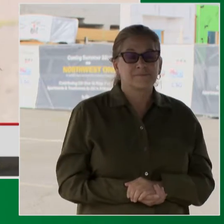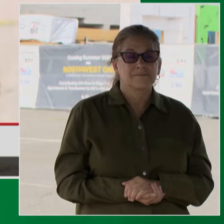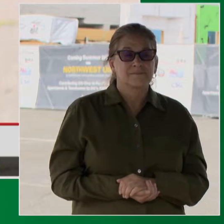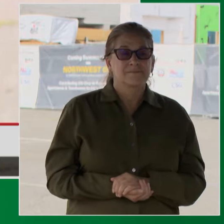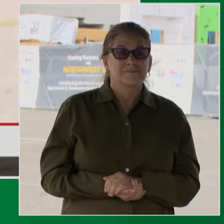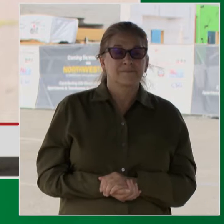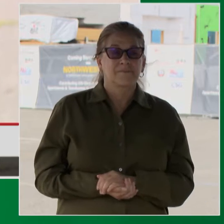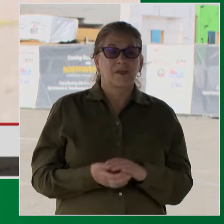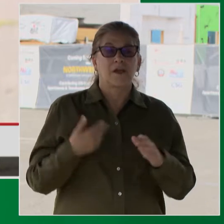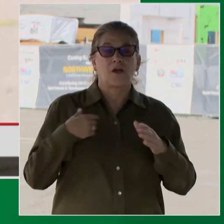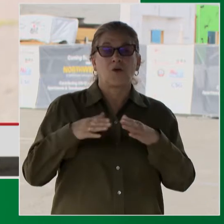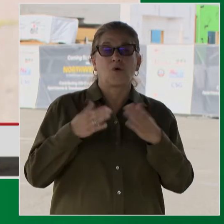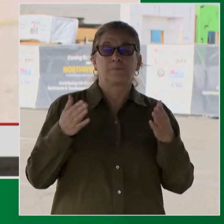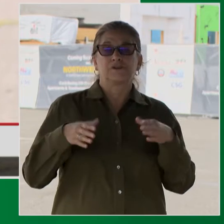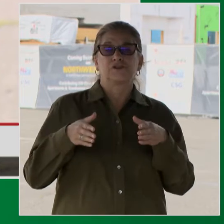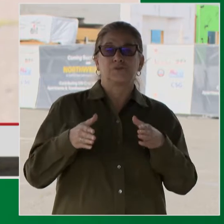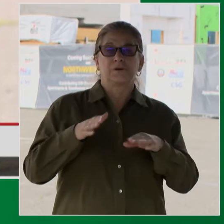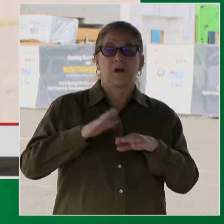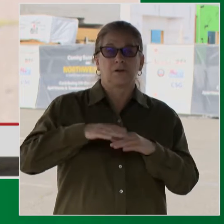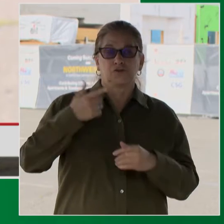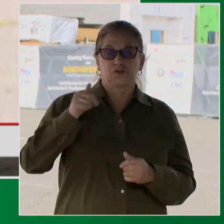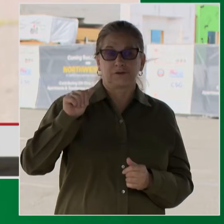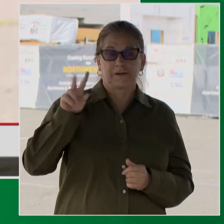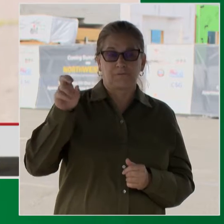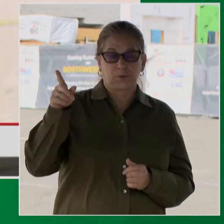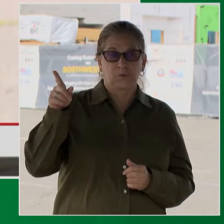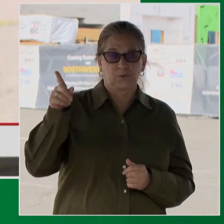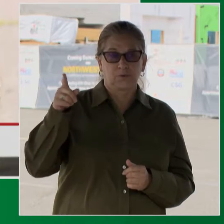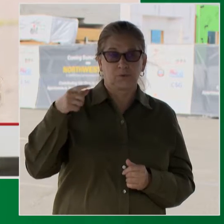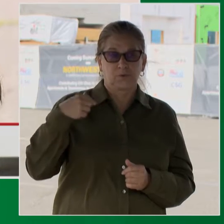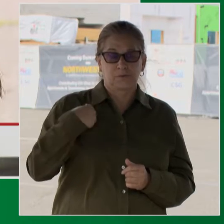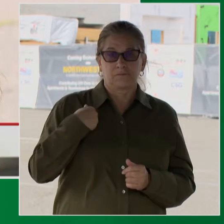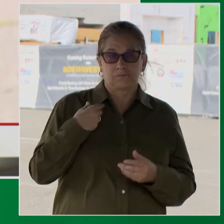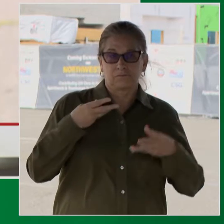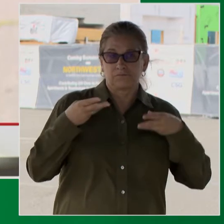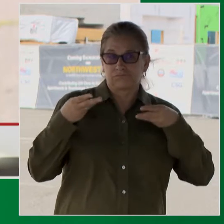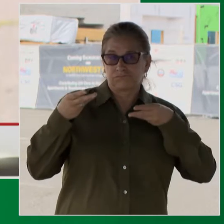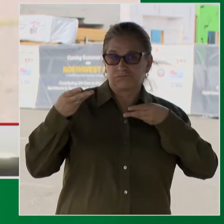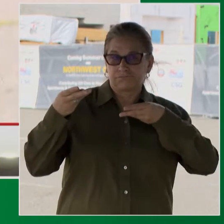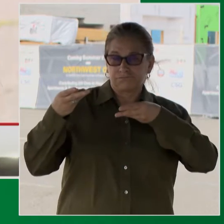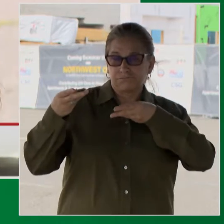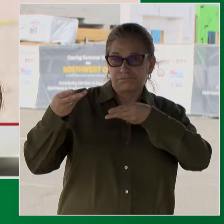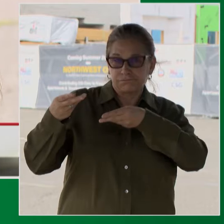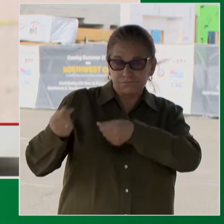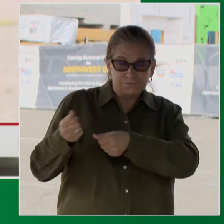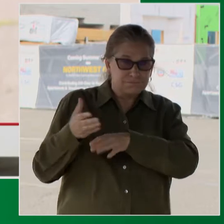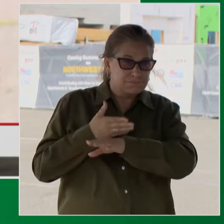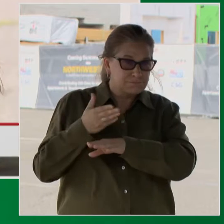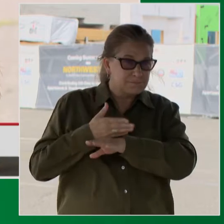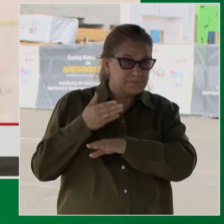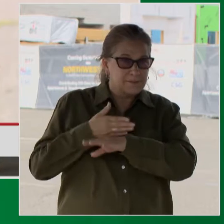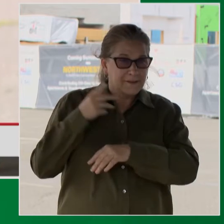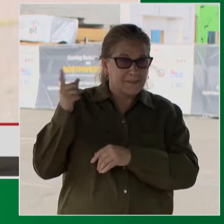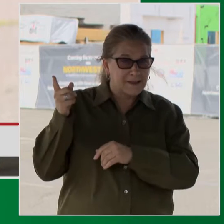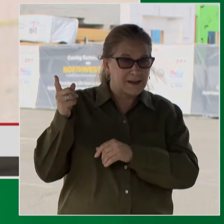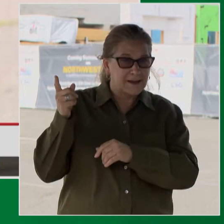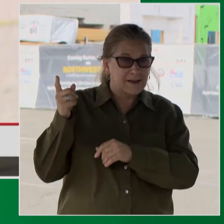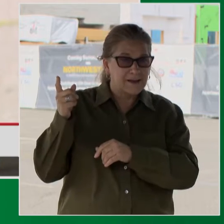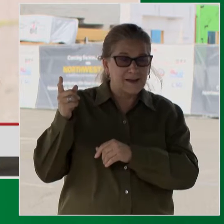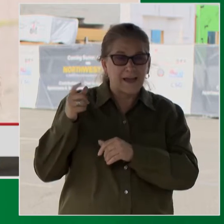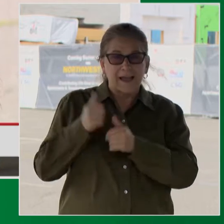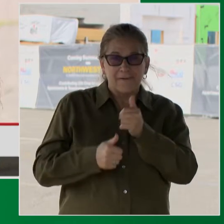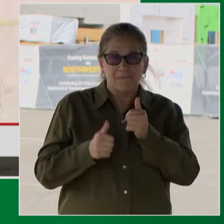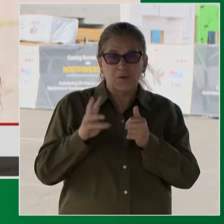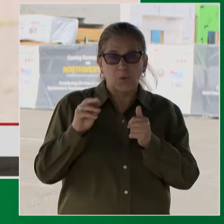Avenue. There's funding in the budget to do some of those in every ward around the